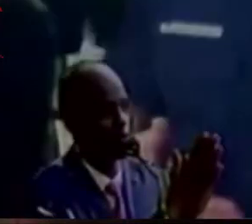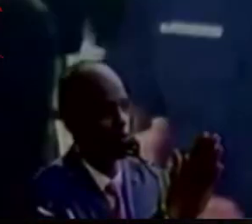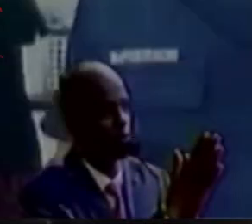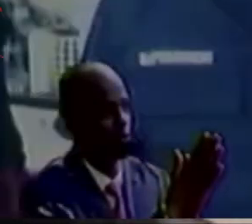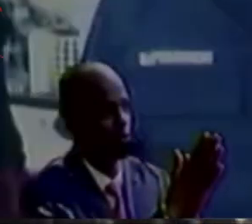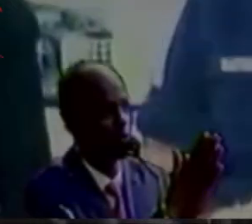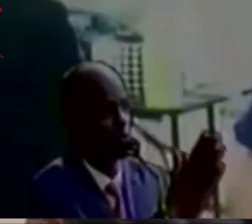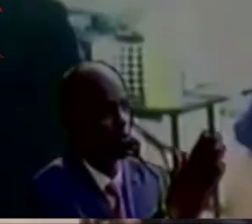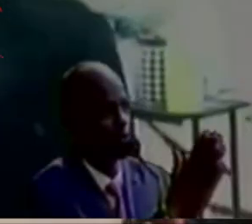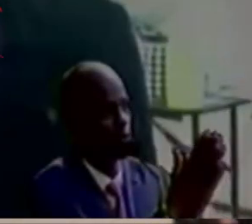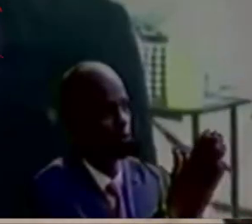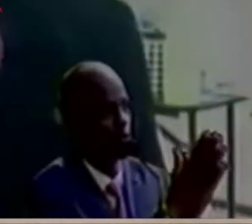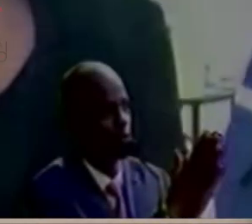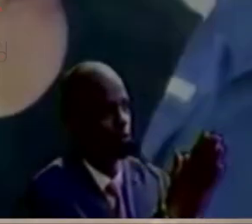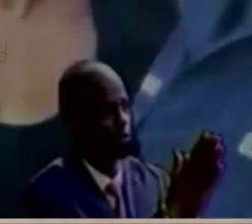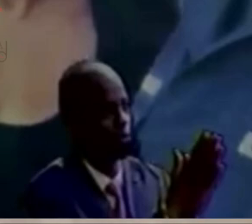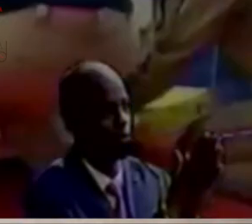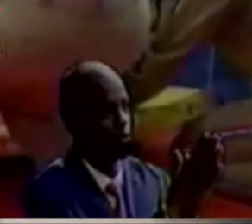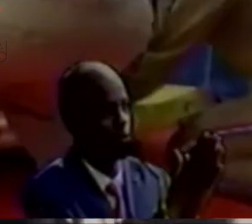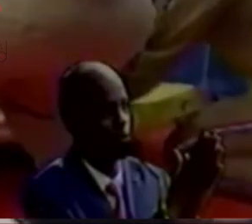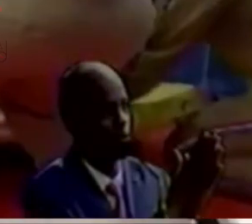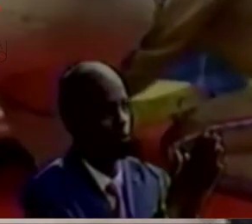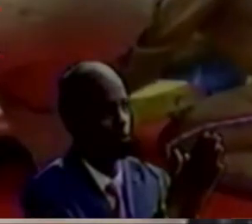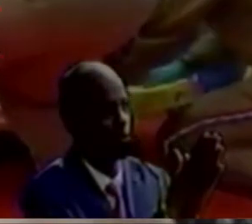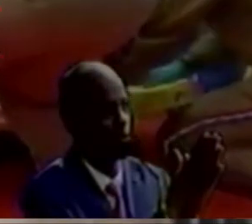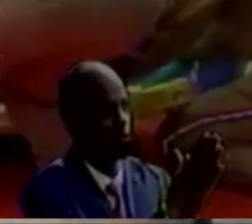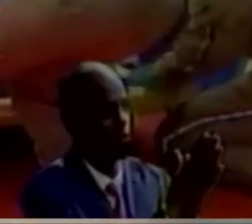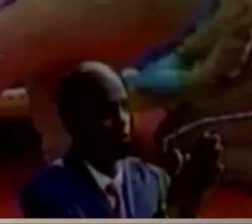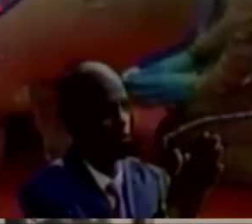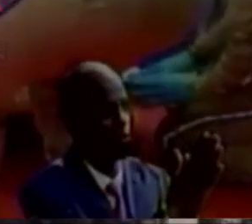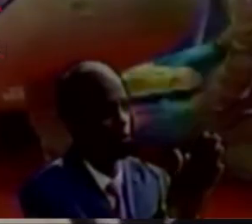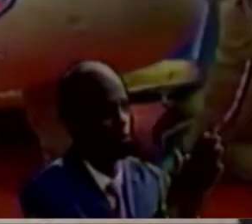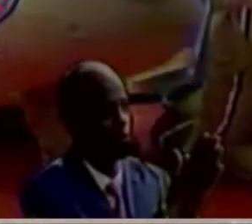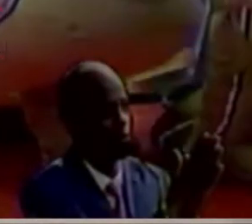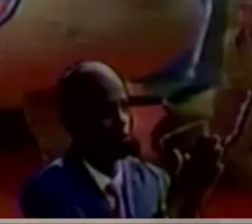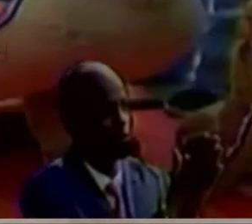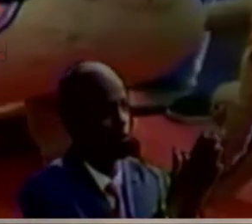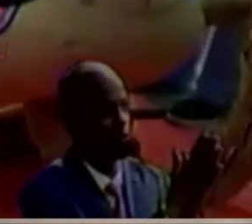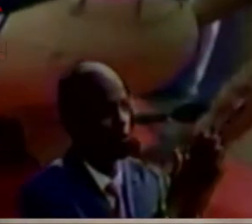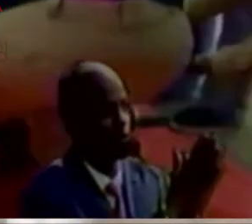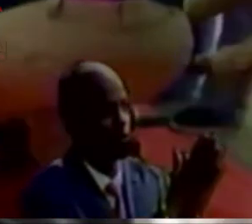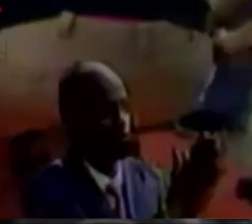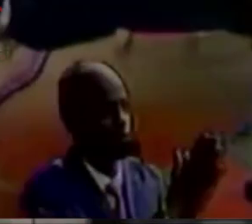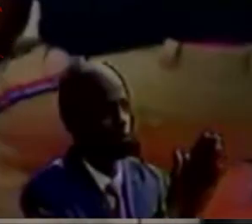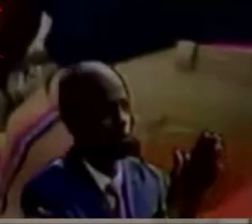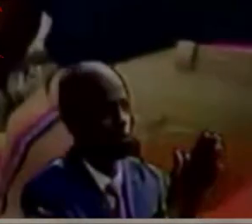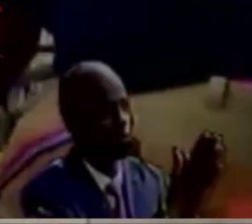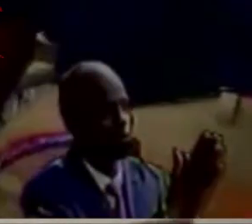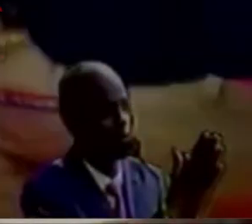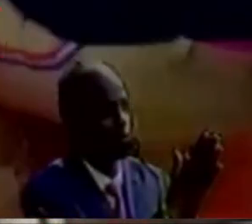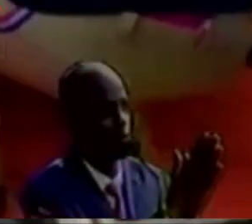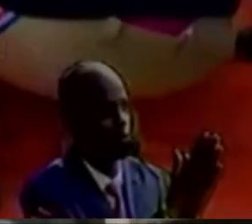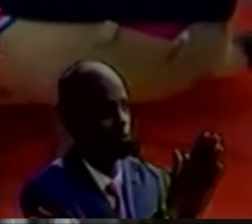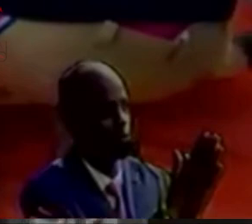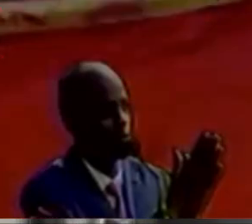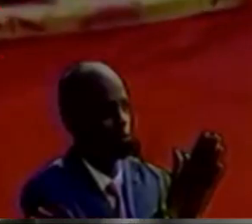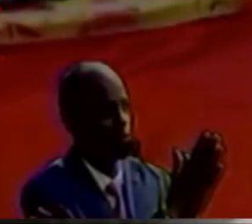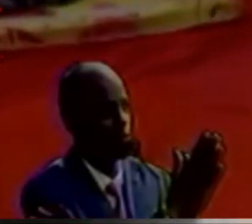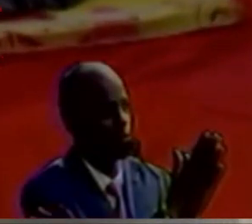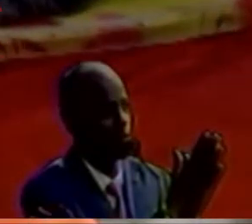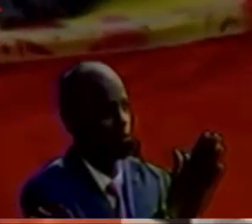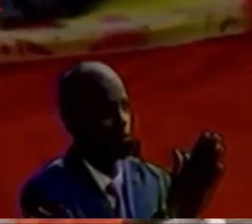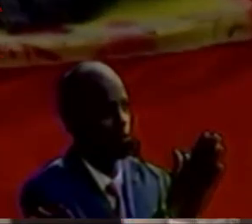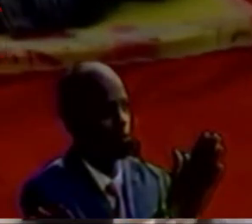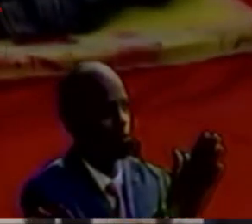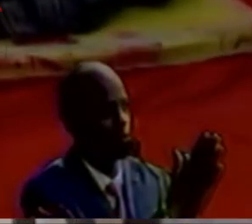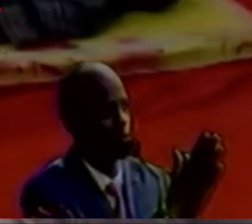I would like to first offer condolences to the people of Haiti for the tragedy that's occurred. People who have passed, people who have been injured. I'd like to